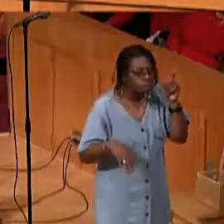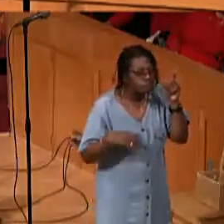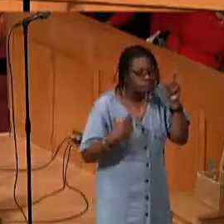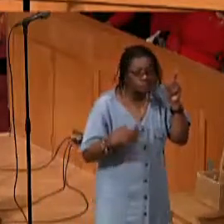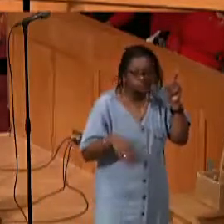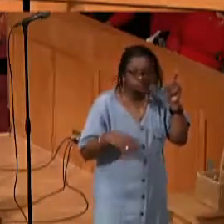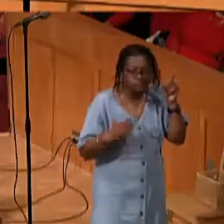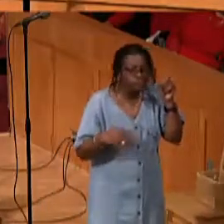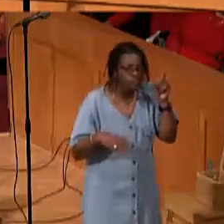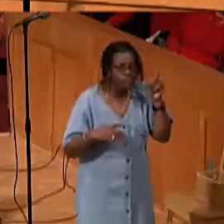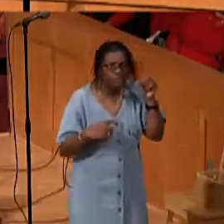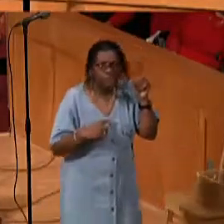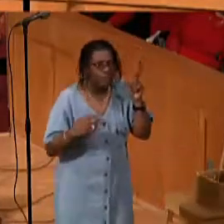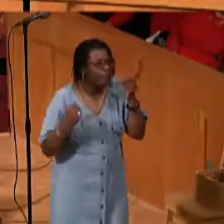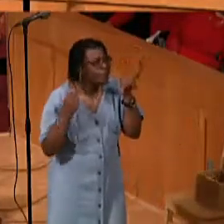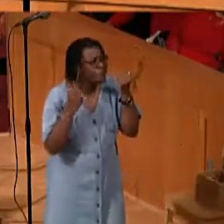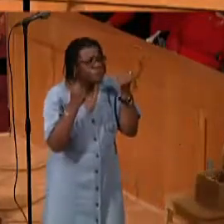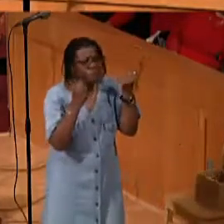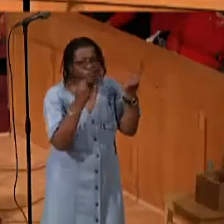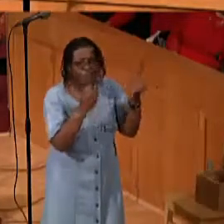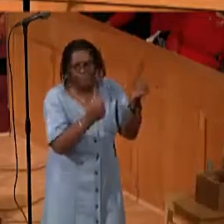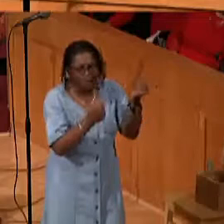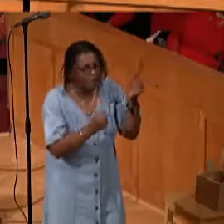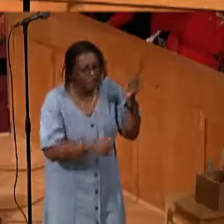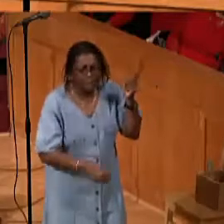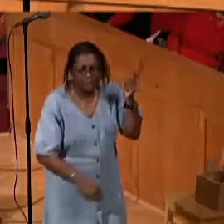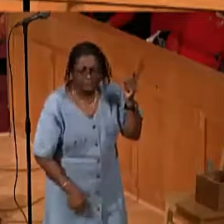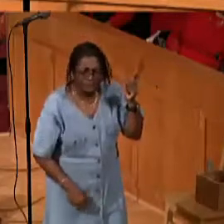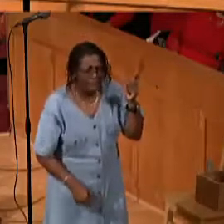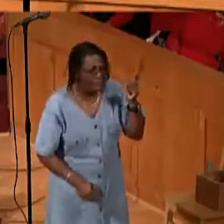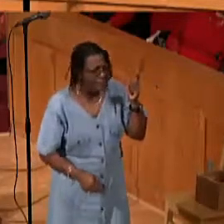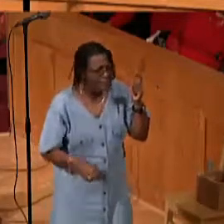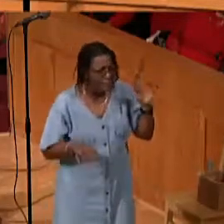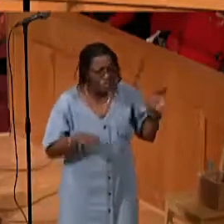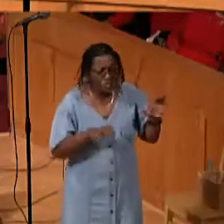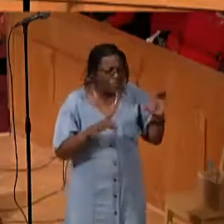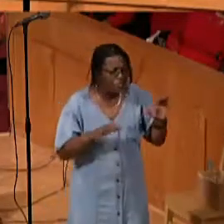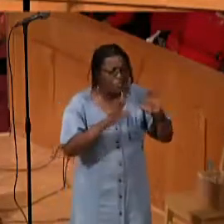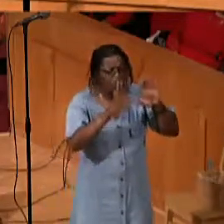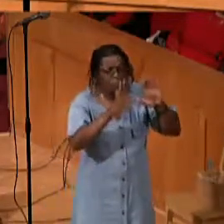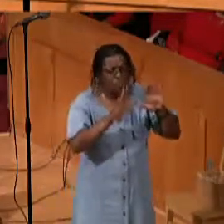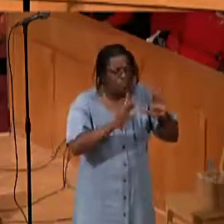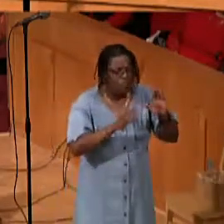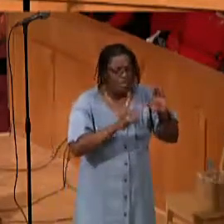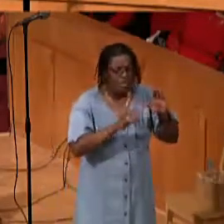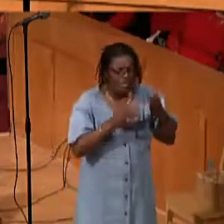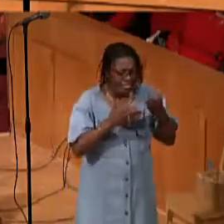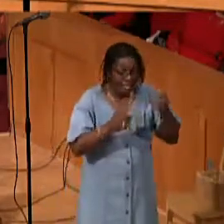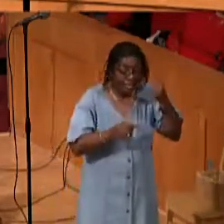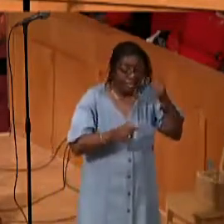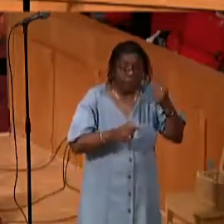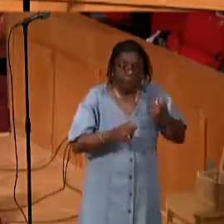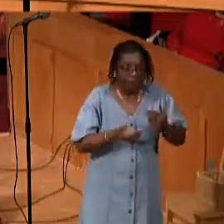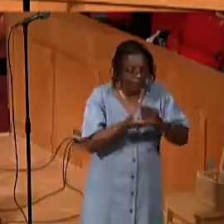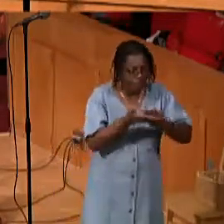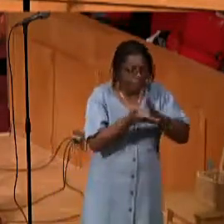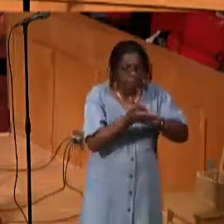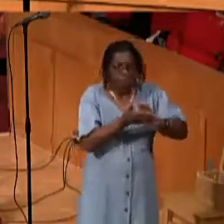mighty one has done great things for me. Holy is his name.